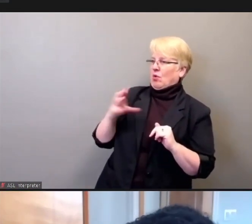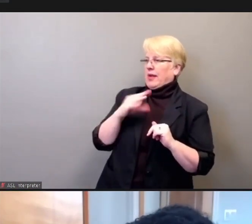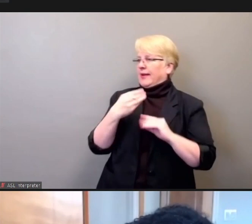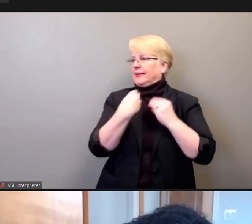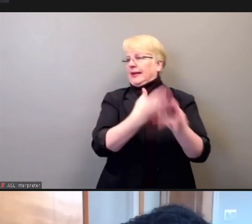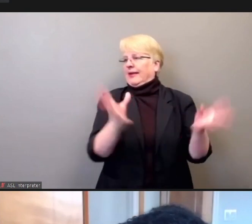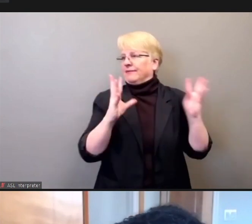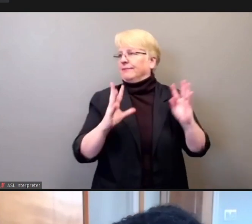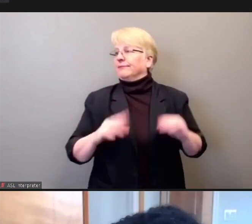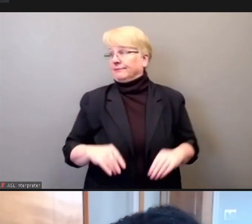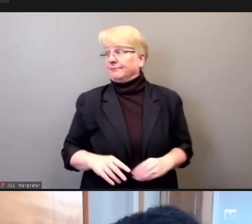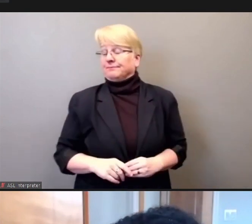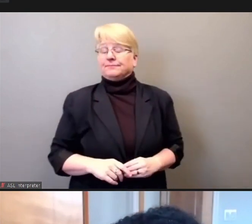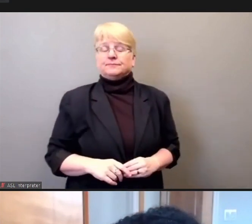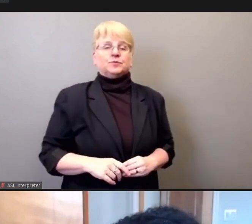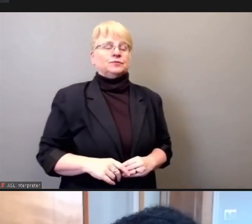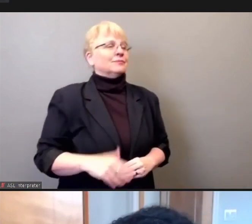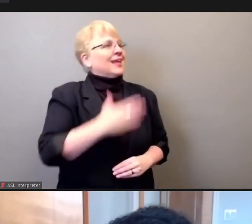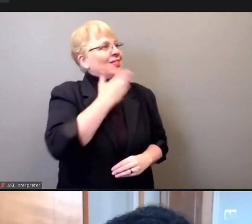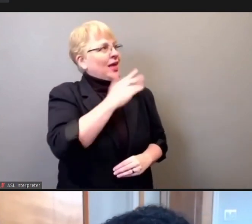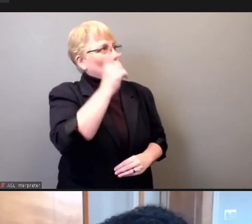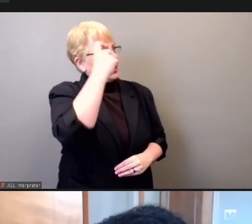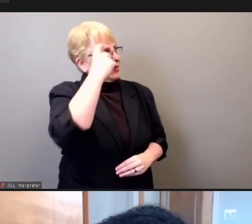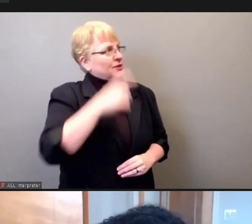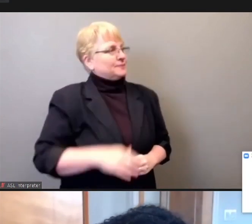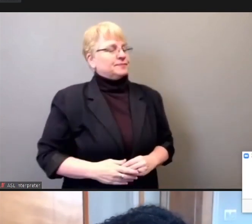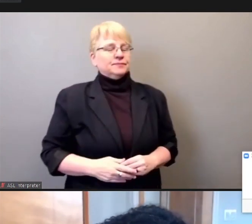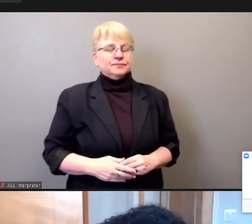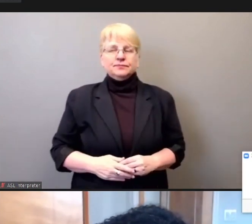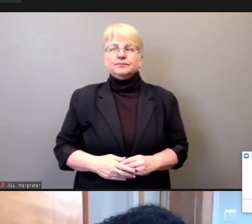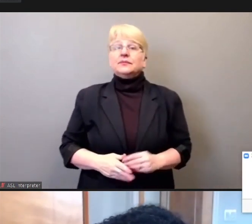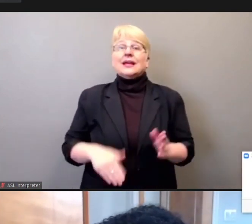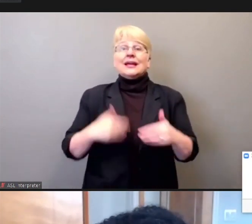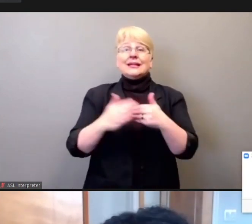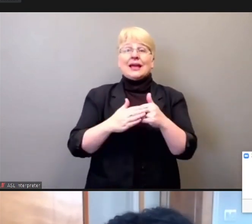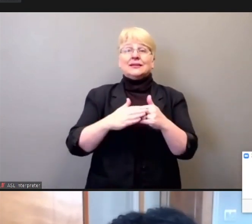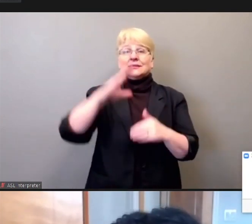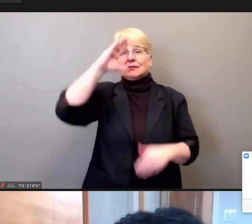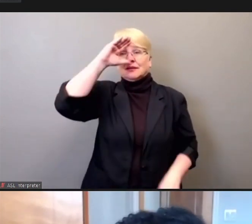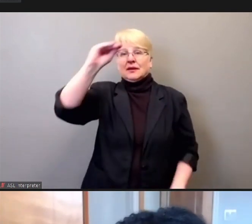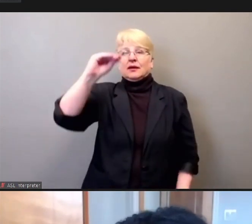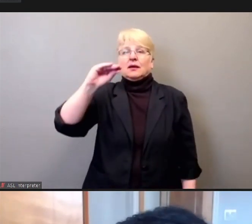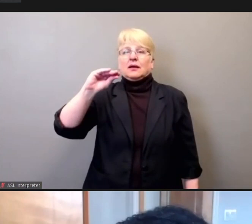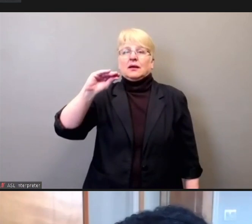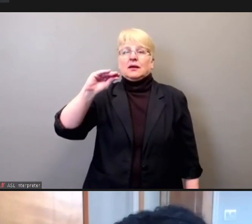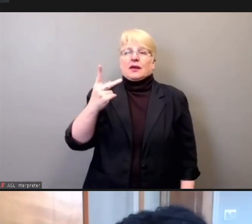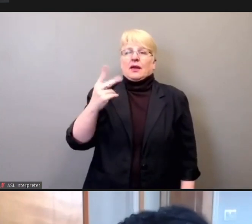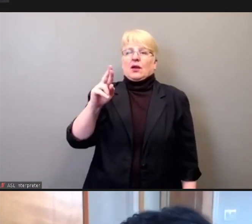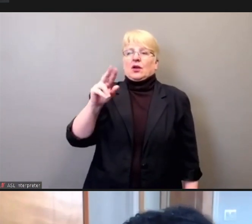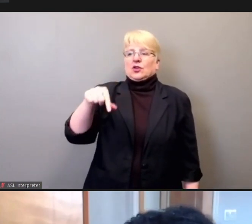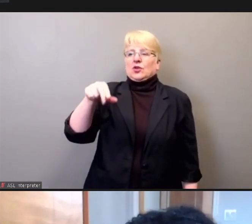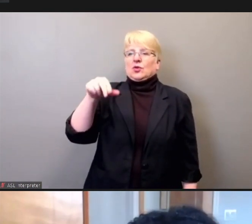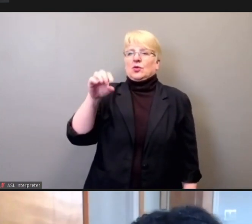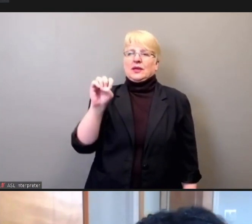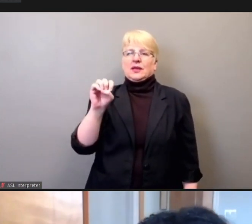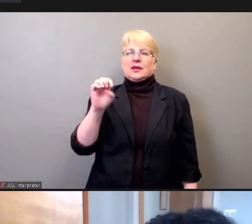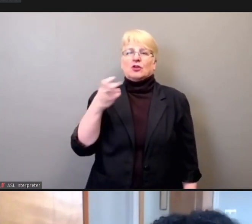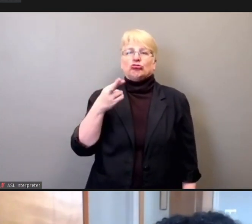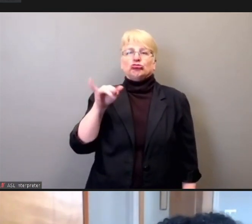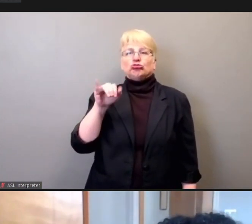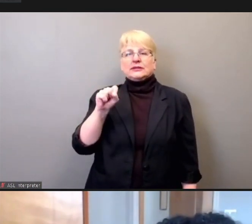Thank you, Governor and Dr. Collins. Next, I'll go to Chris McKee with KRQE. Chris, go right